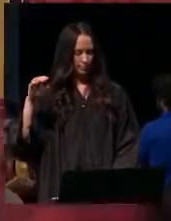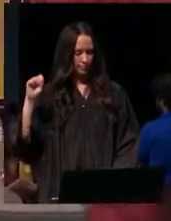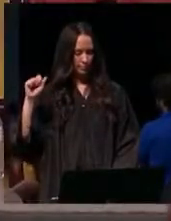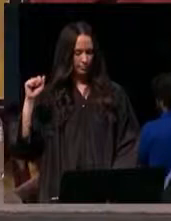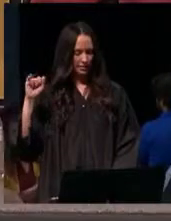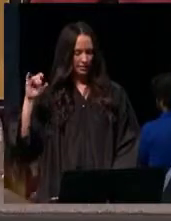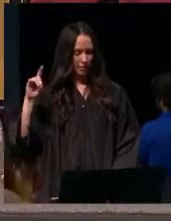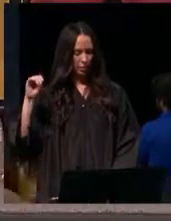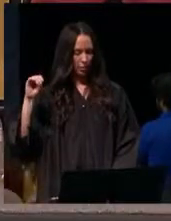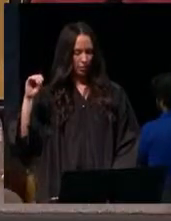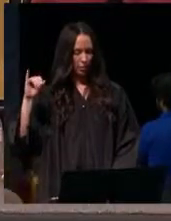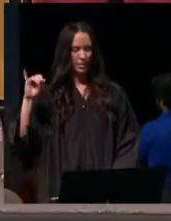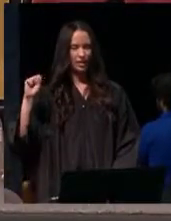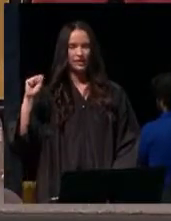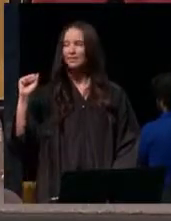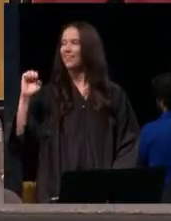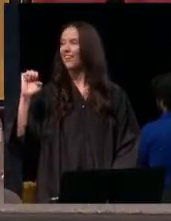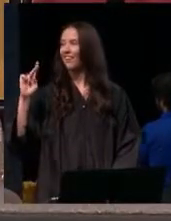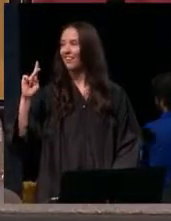Saido Isak.